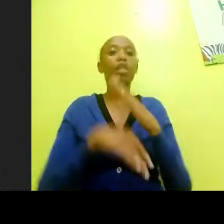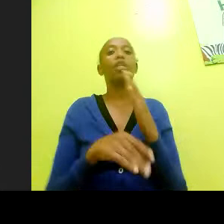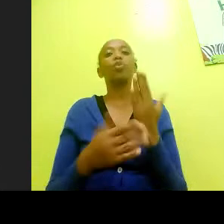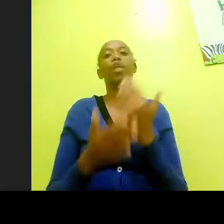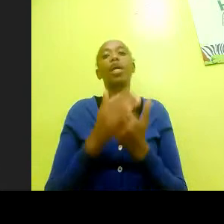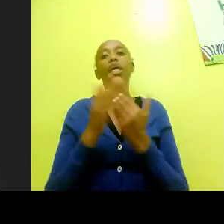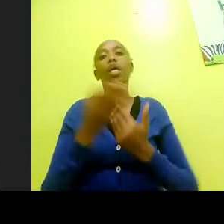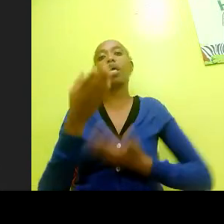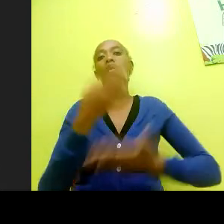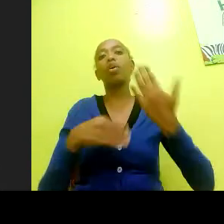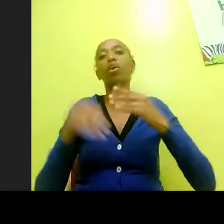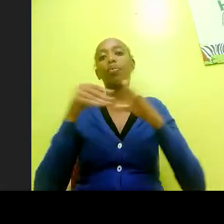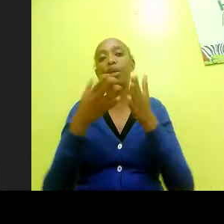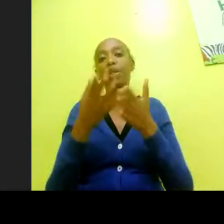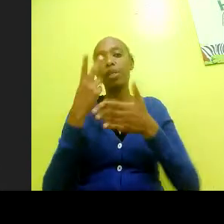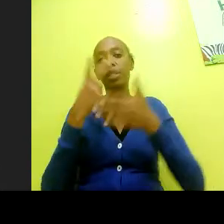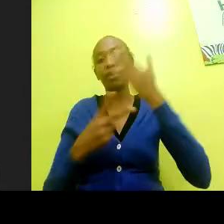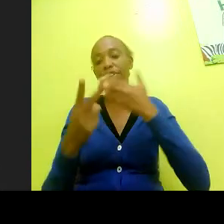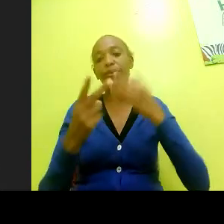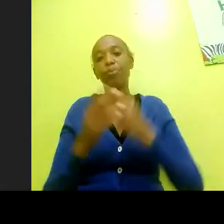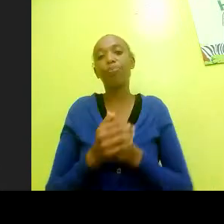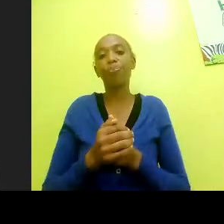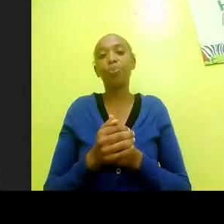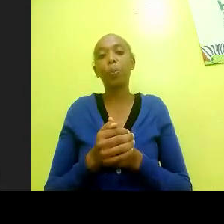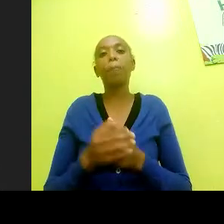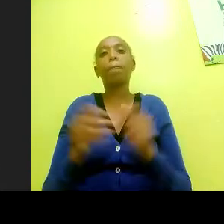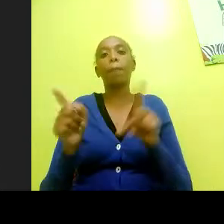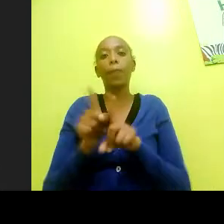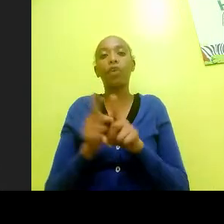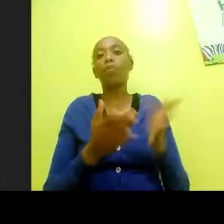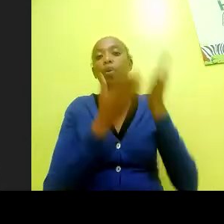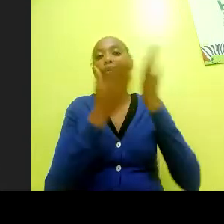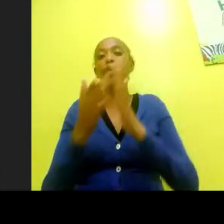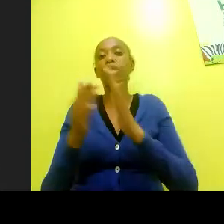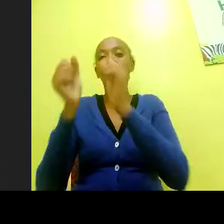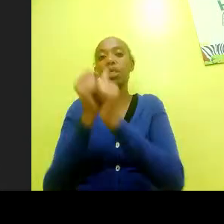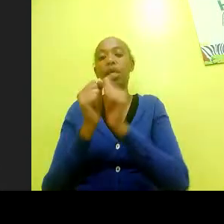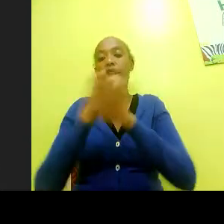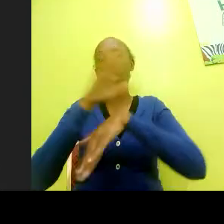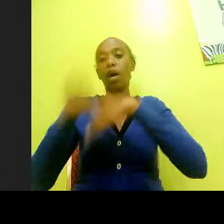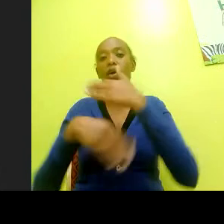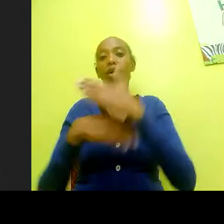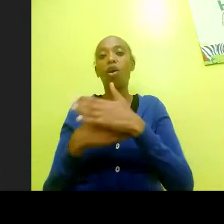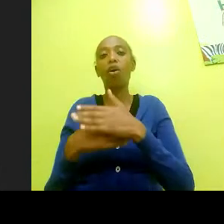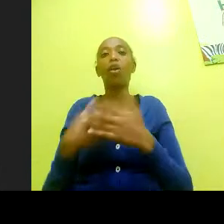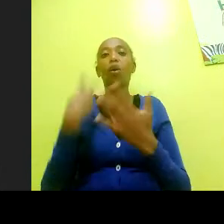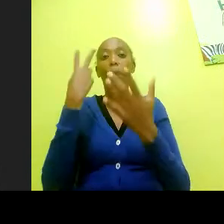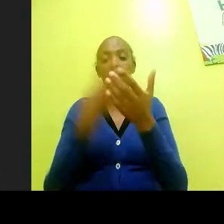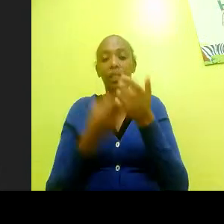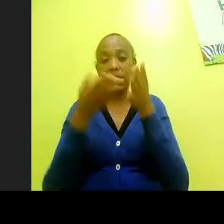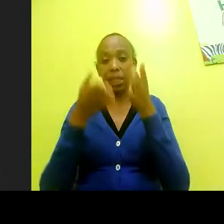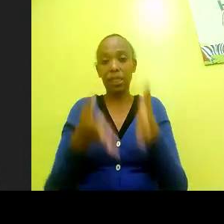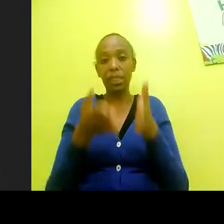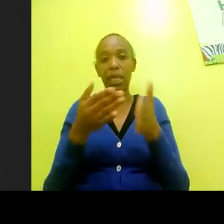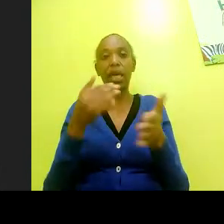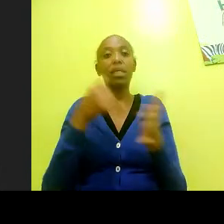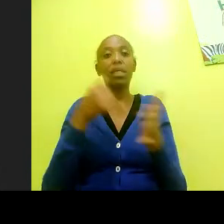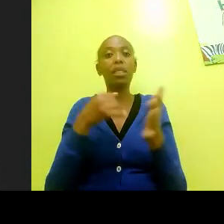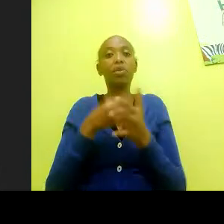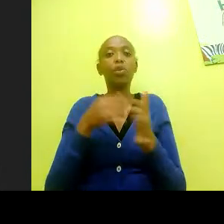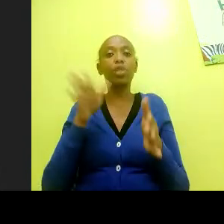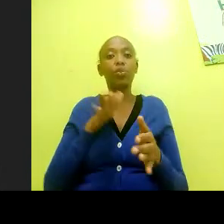Index dimension, as I said, and will bring together all stakeholders here, including